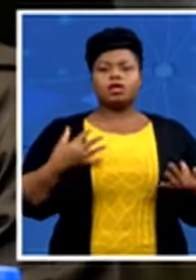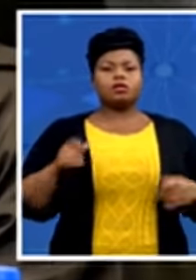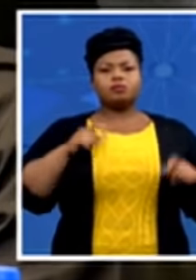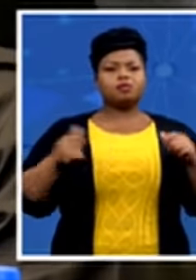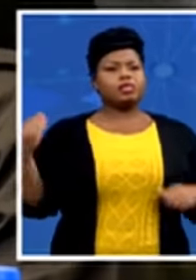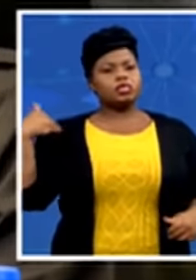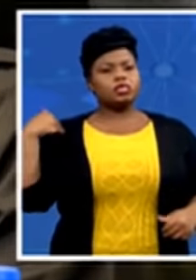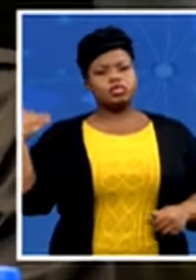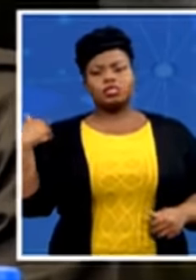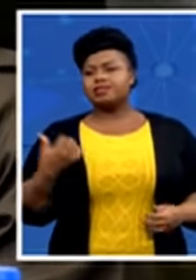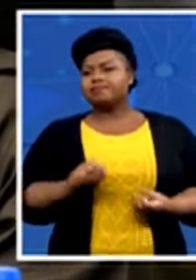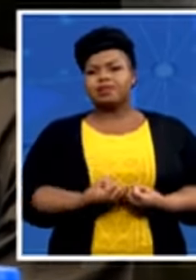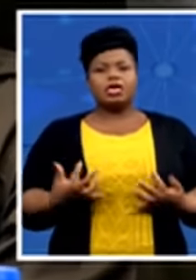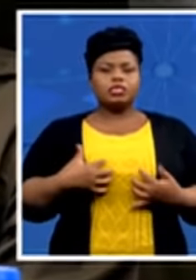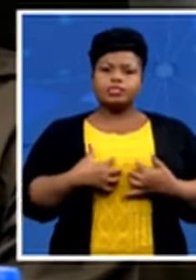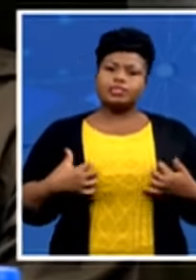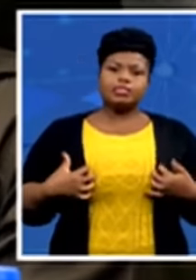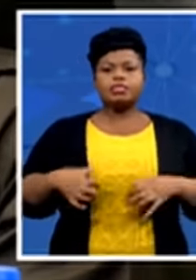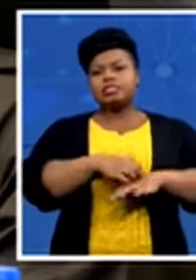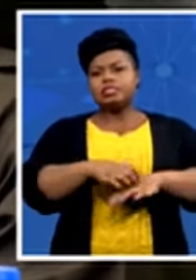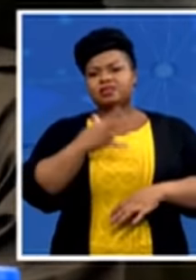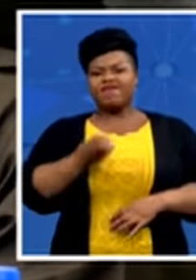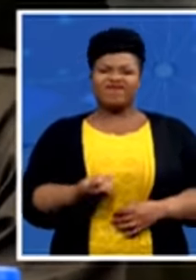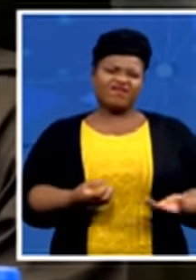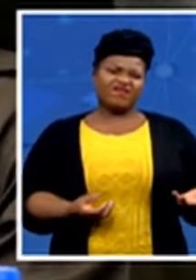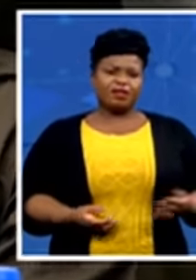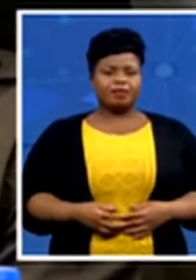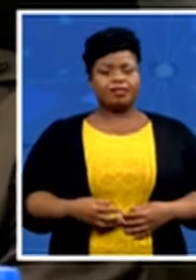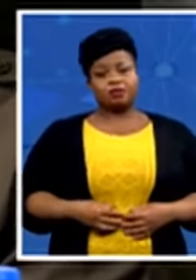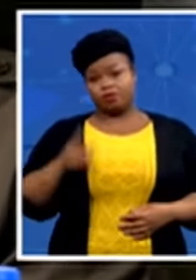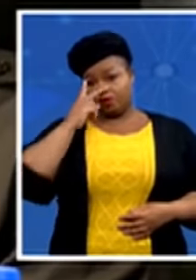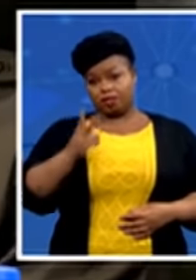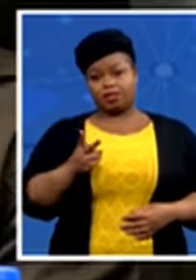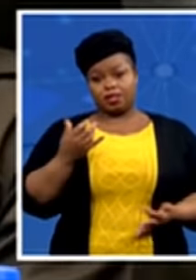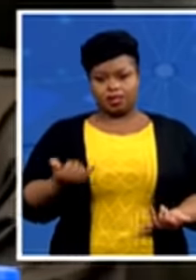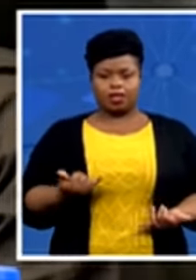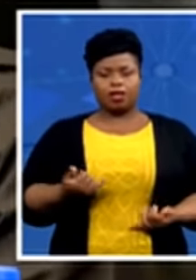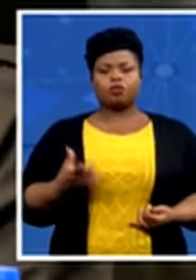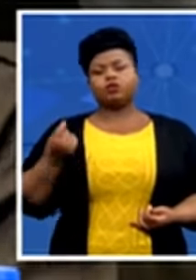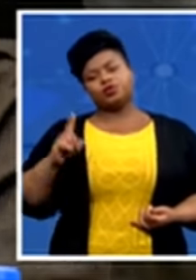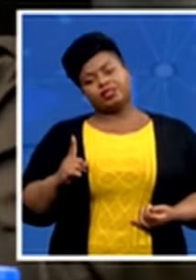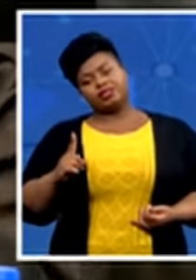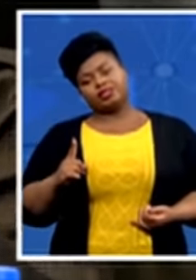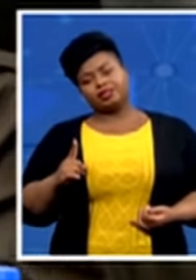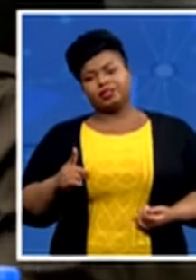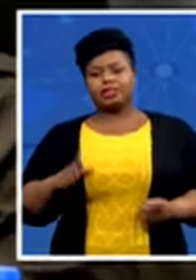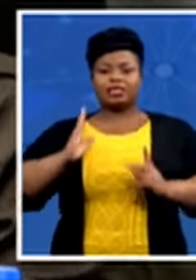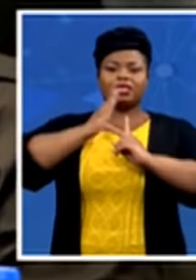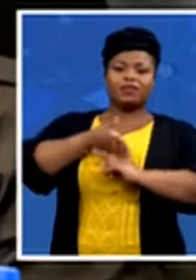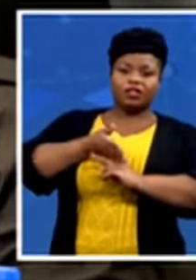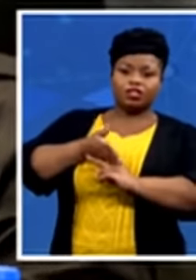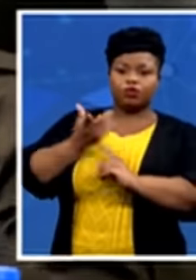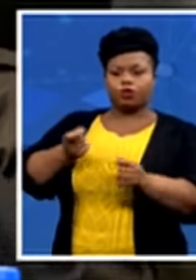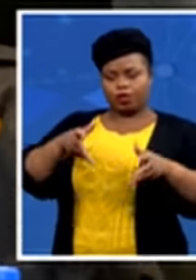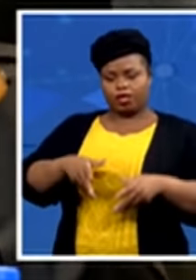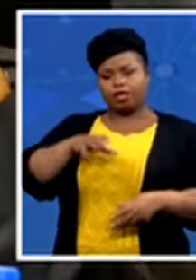that. You will see what we are intervening and the interventions we are doing here at Eco Park, as well as to reinforce